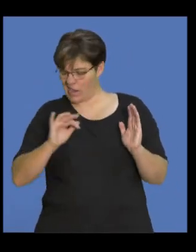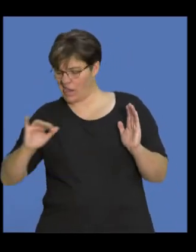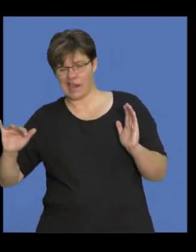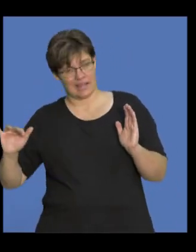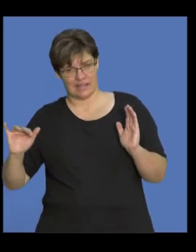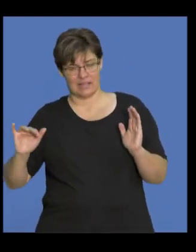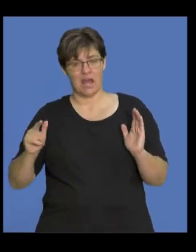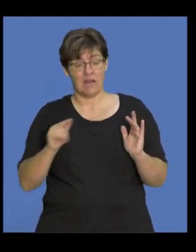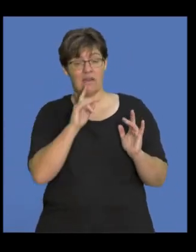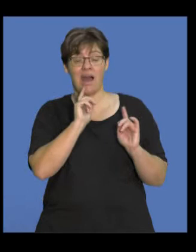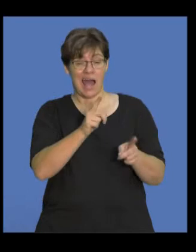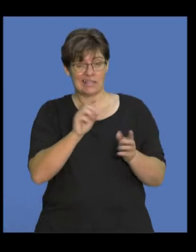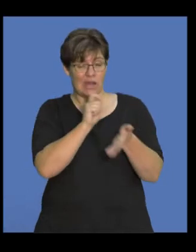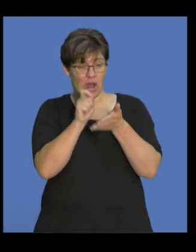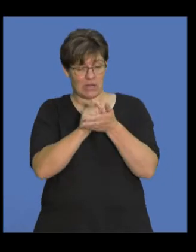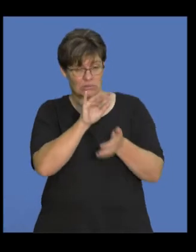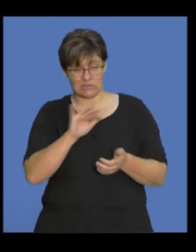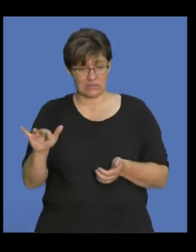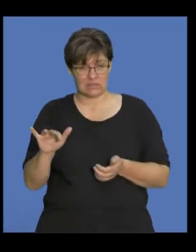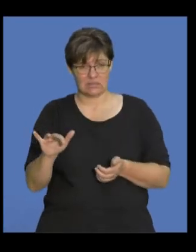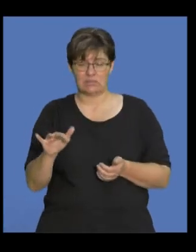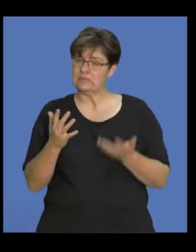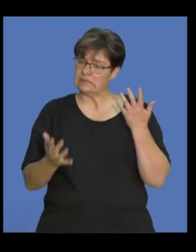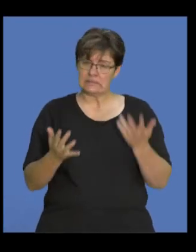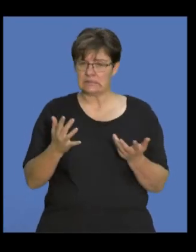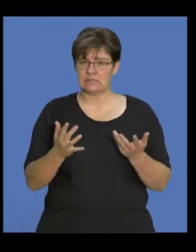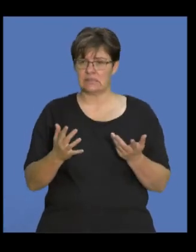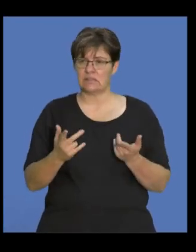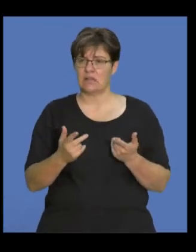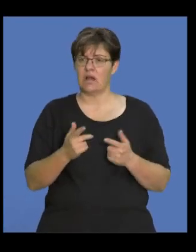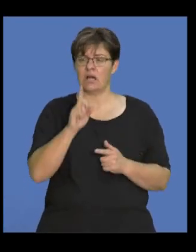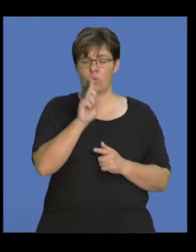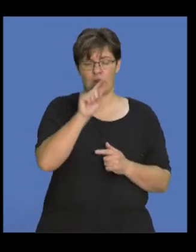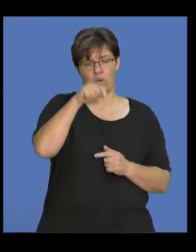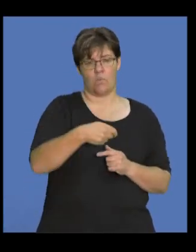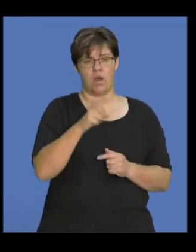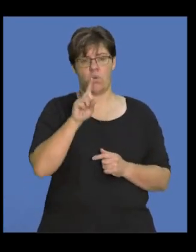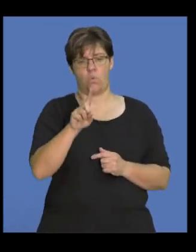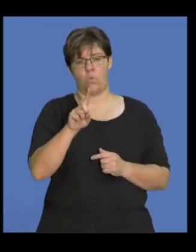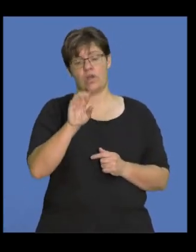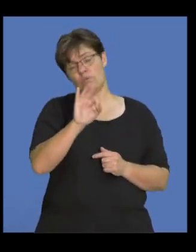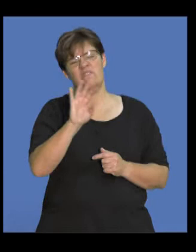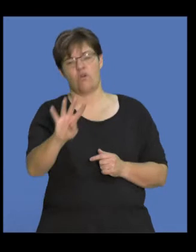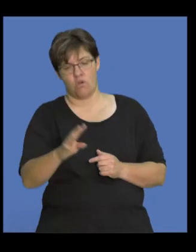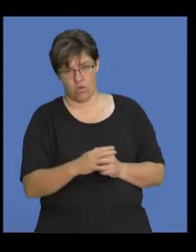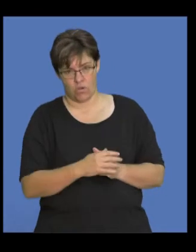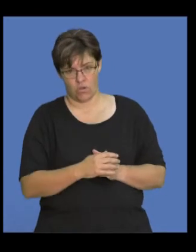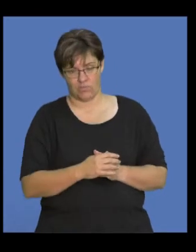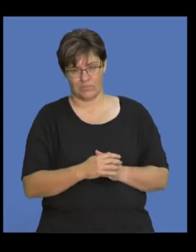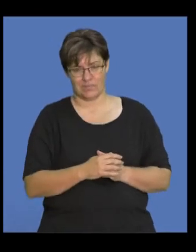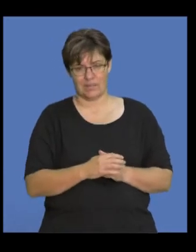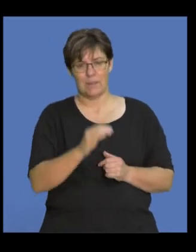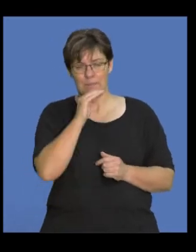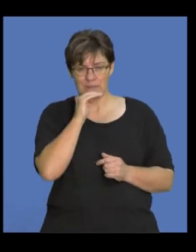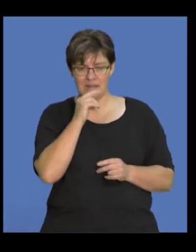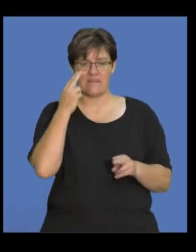be writing down your answers as you're calculating, one will be tempted to write this as 1.34, which will then